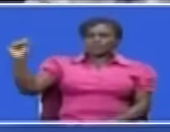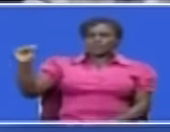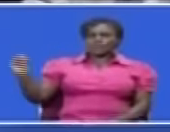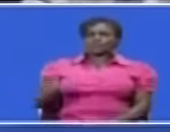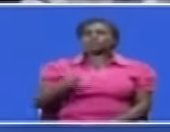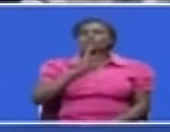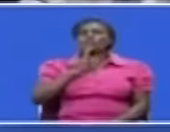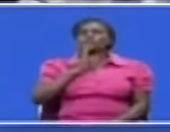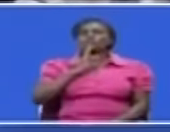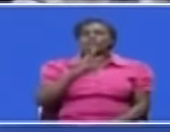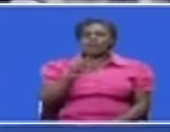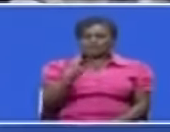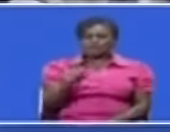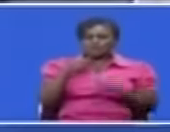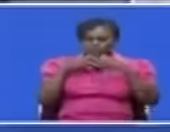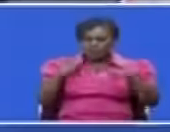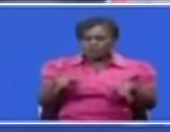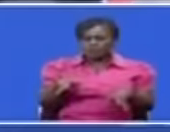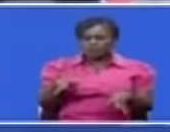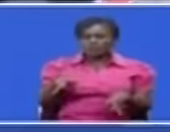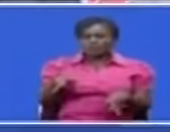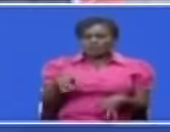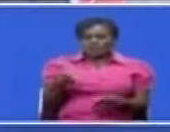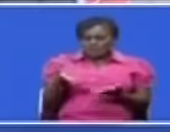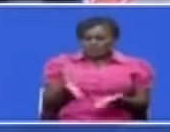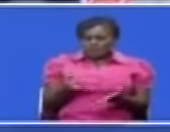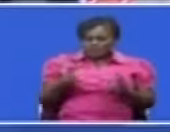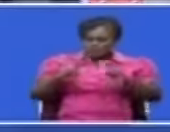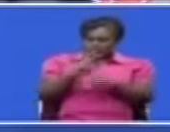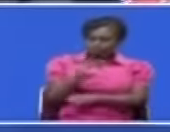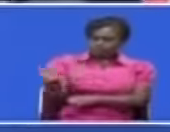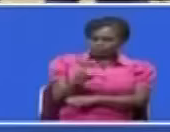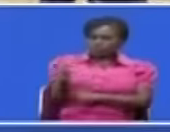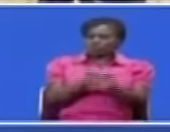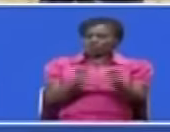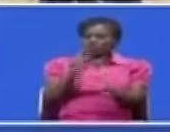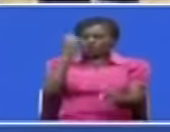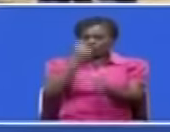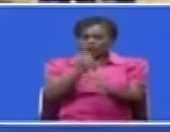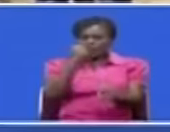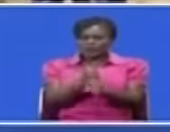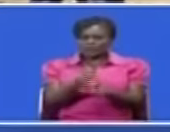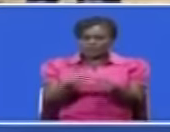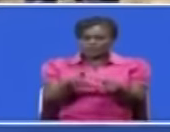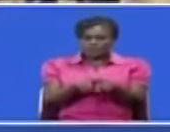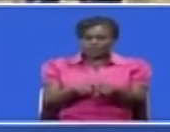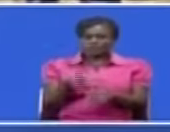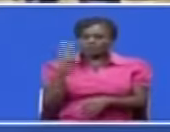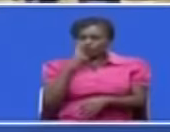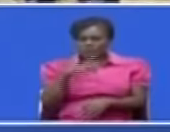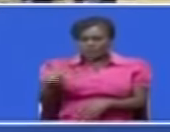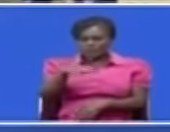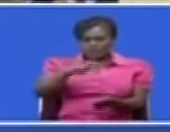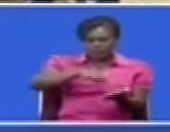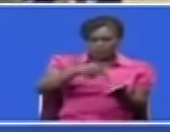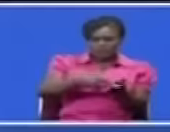Water and Irrigation, Eugene Wamalwa, was here to inspect flood control works and commission various projects related